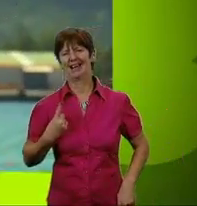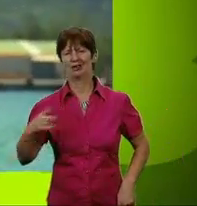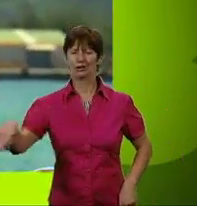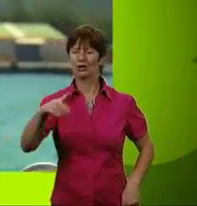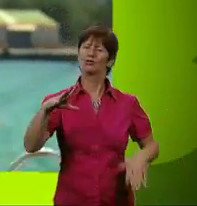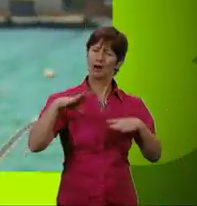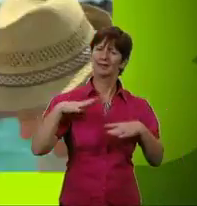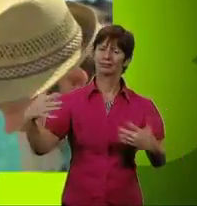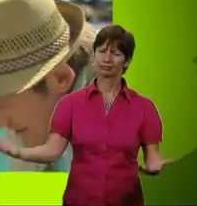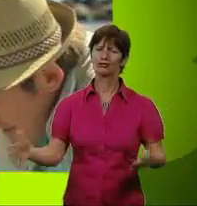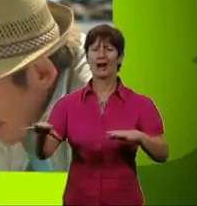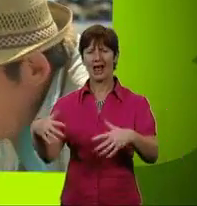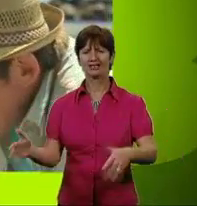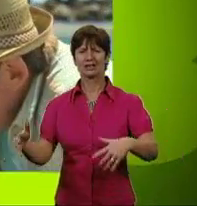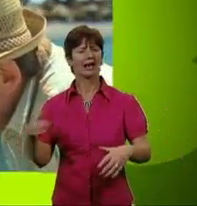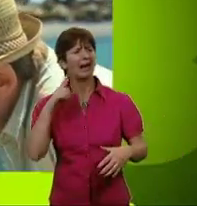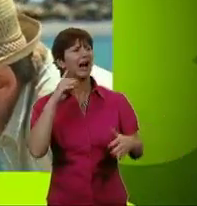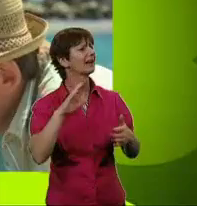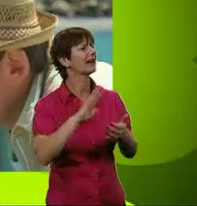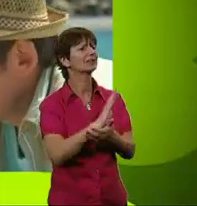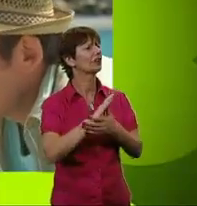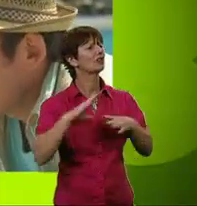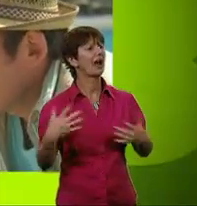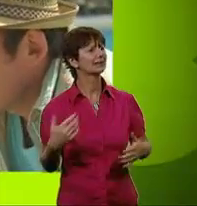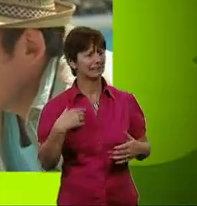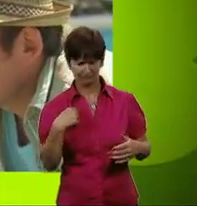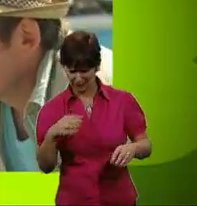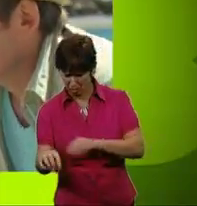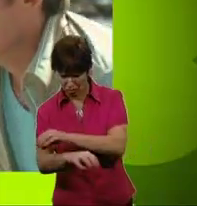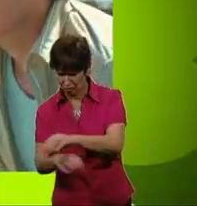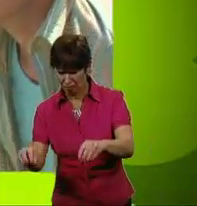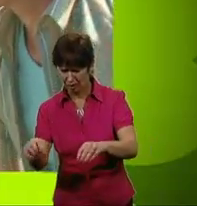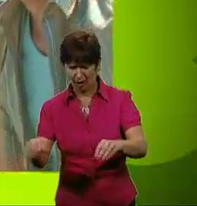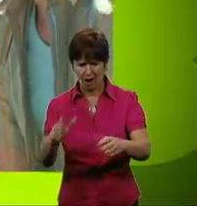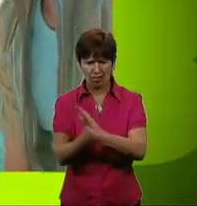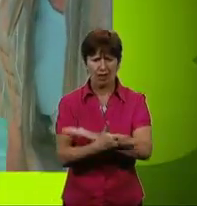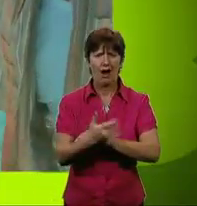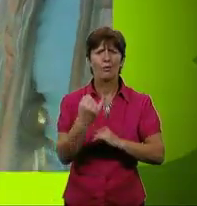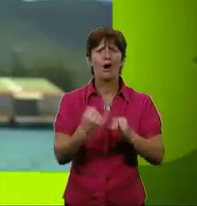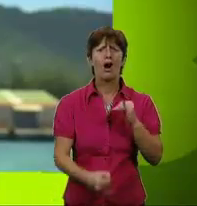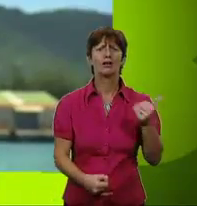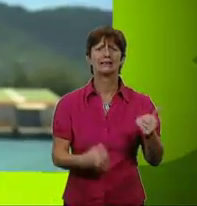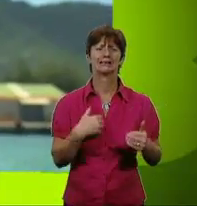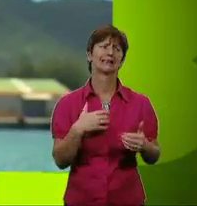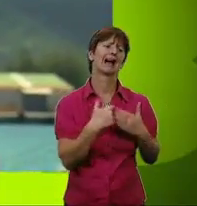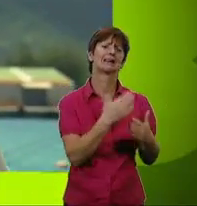off. I can't enjoy it if I know my organising has disorganised you. Oh, please, Dad, let me help.